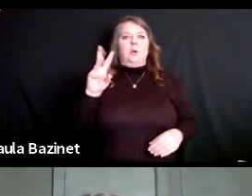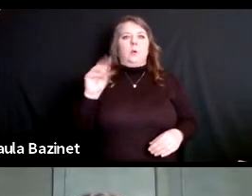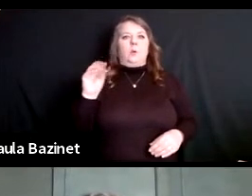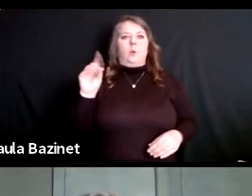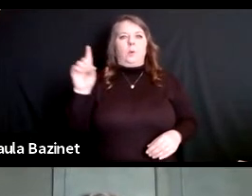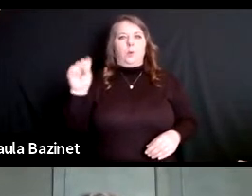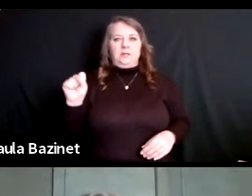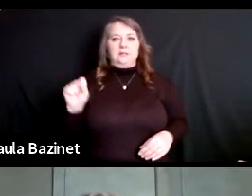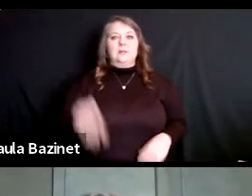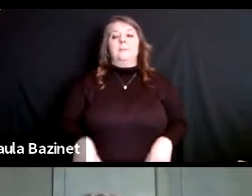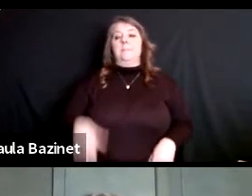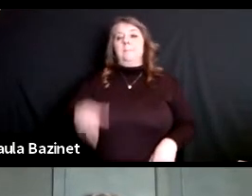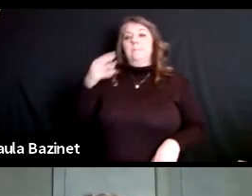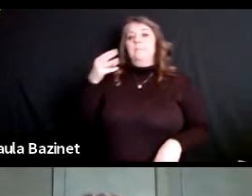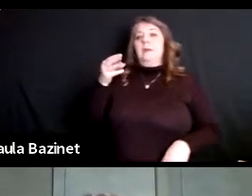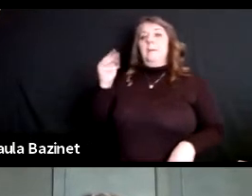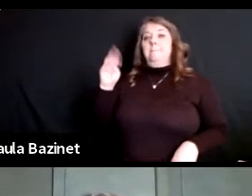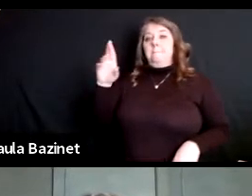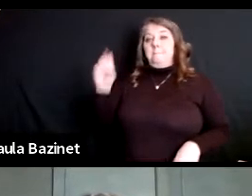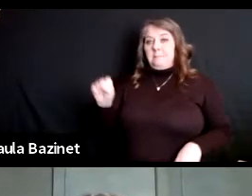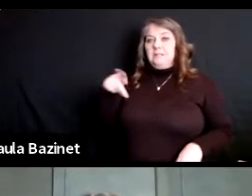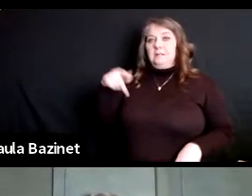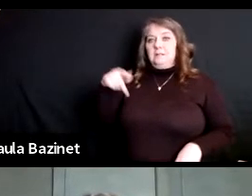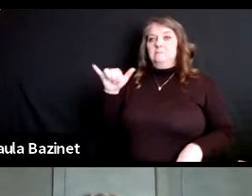Mrs. Payne, your microphone's enabled.